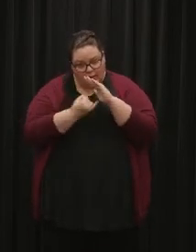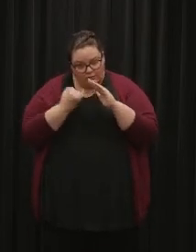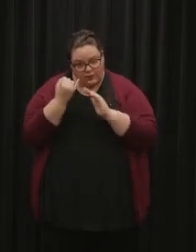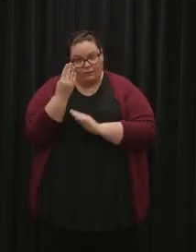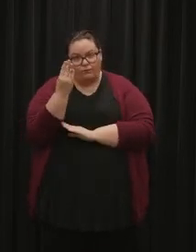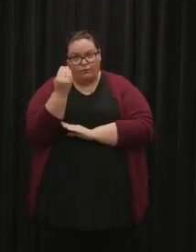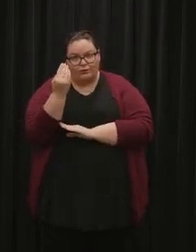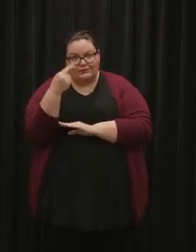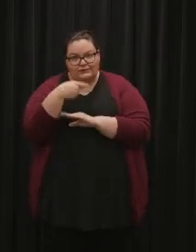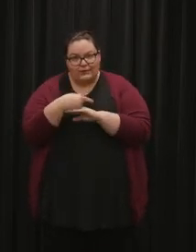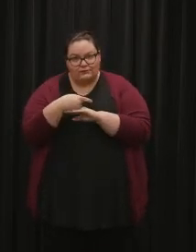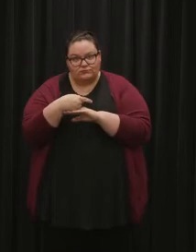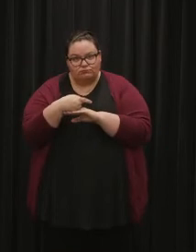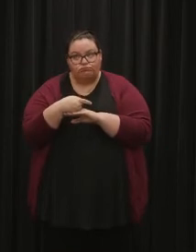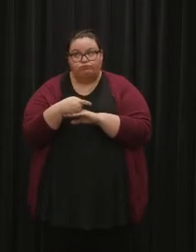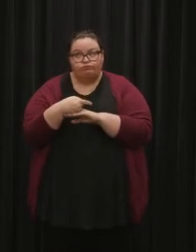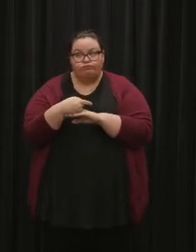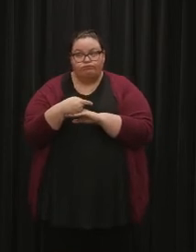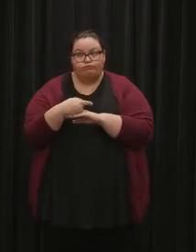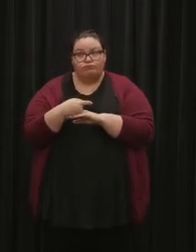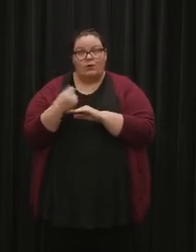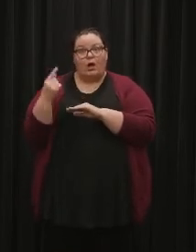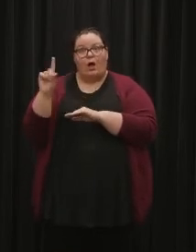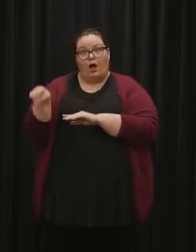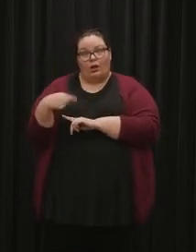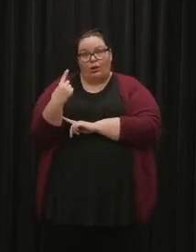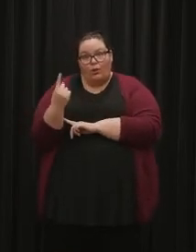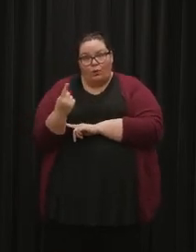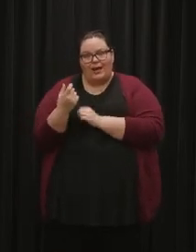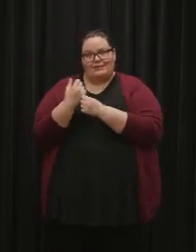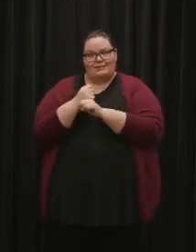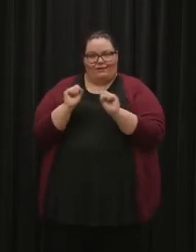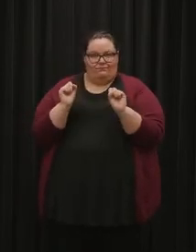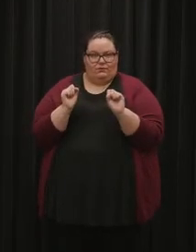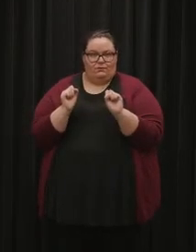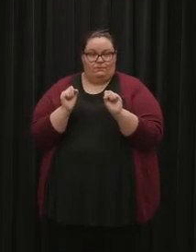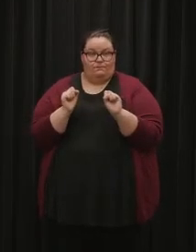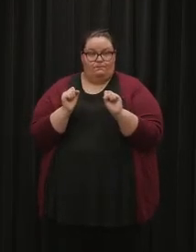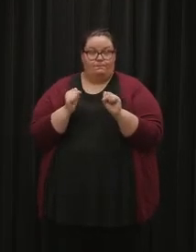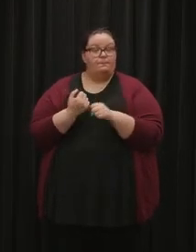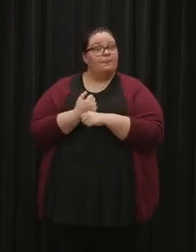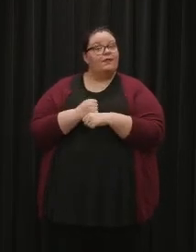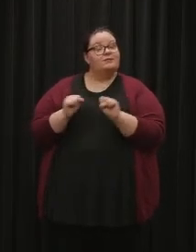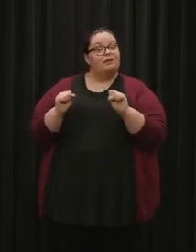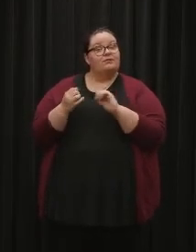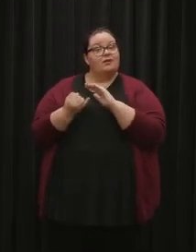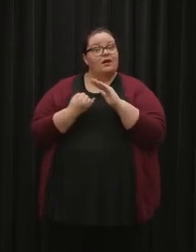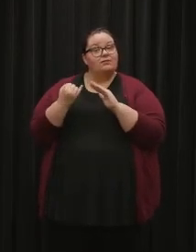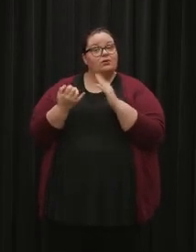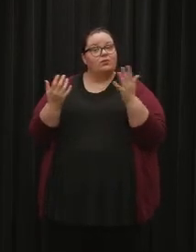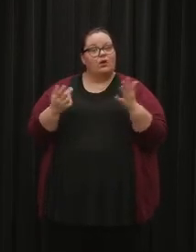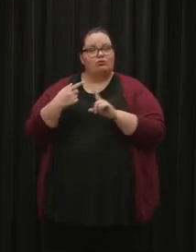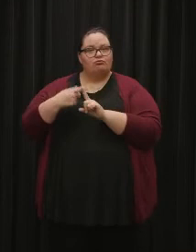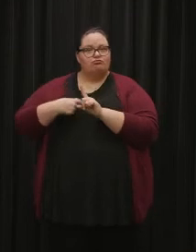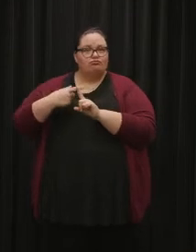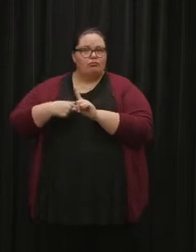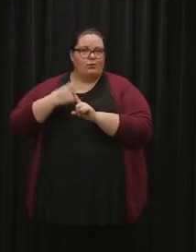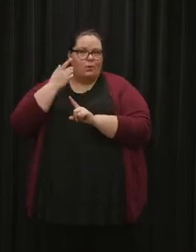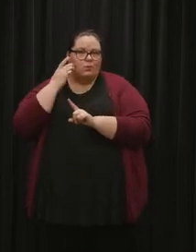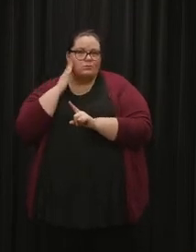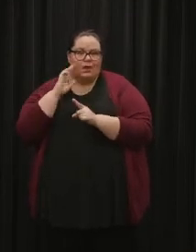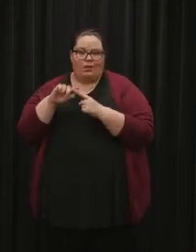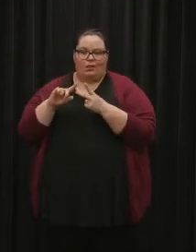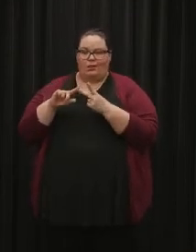self-isolate for 14 days, and you need to do that self-isolation as safely as possible. The safest way to do the self-isolation is to rent a place